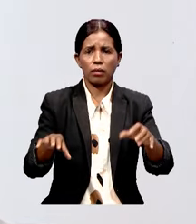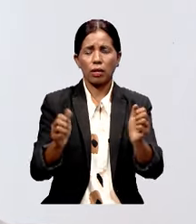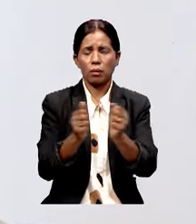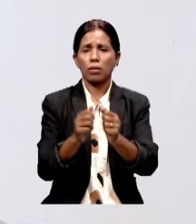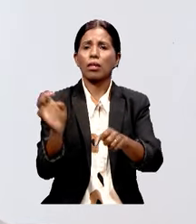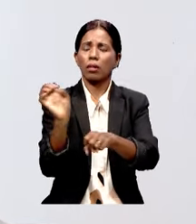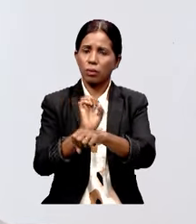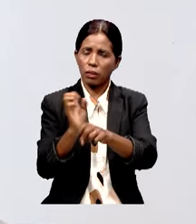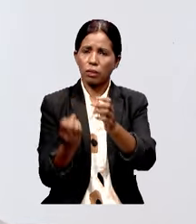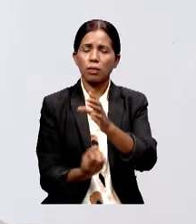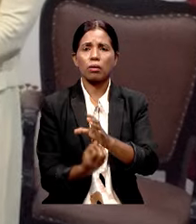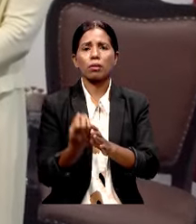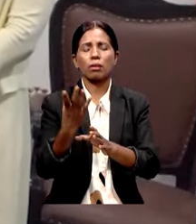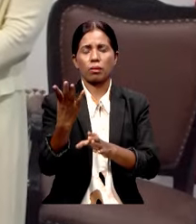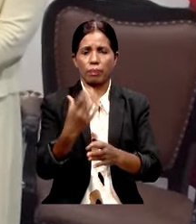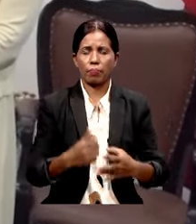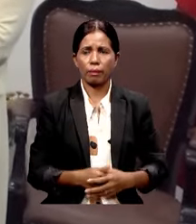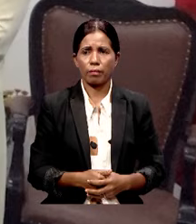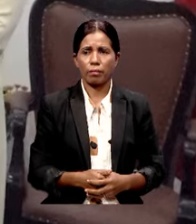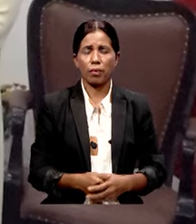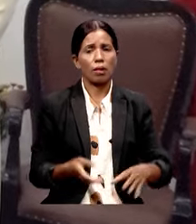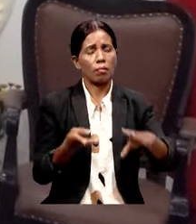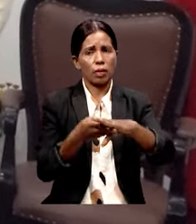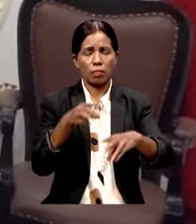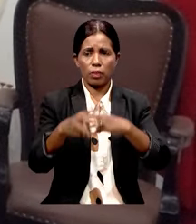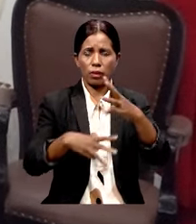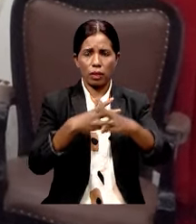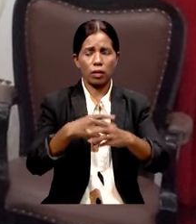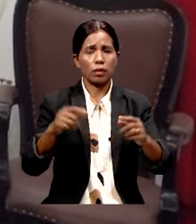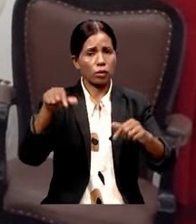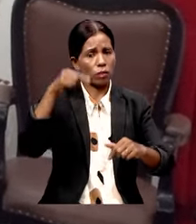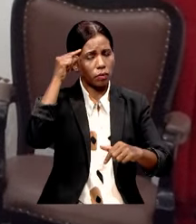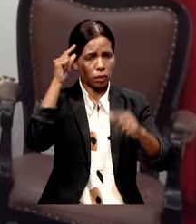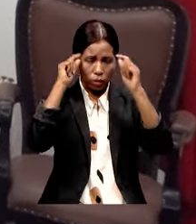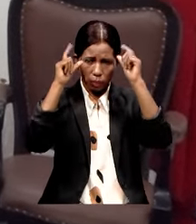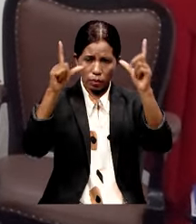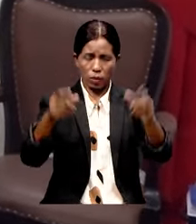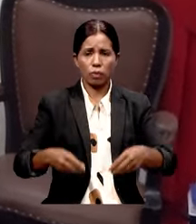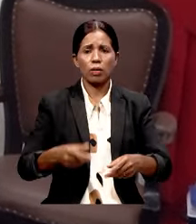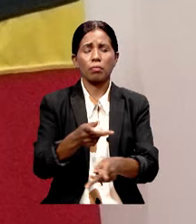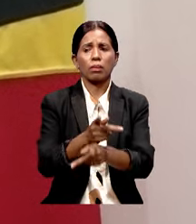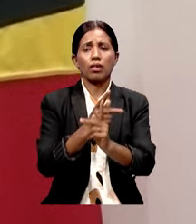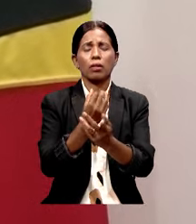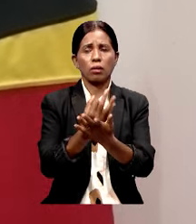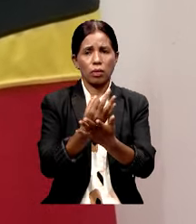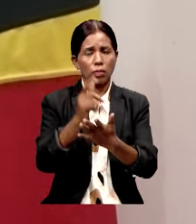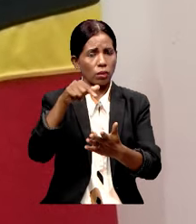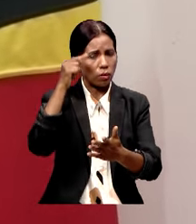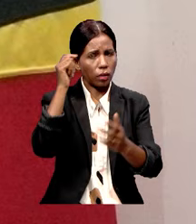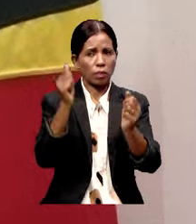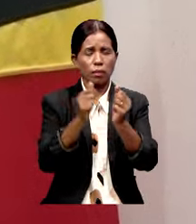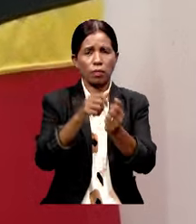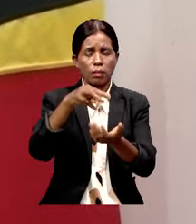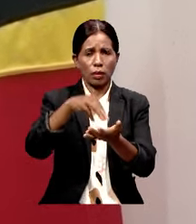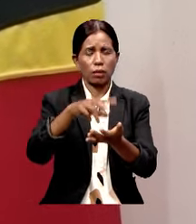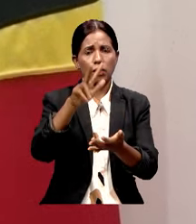to grow even faster. Durante ne Banco Mundial apoiou na governo Timor-Leste li husi foi empréstimo ba governo hamutuk milhão atus